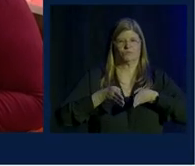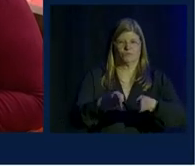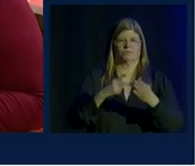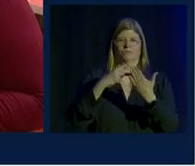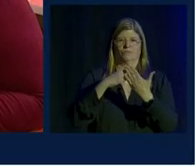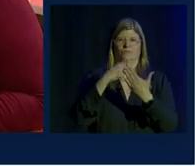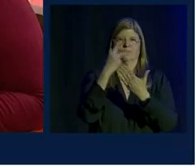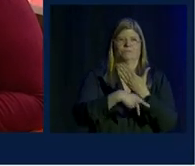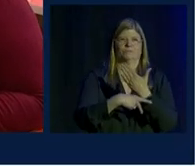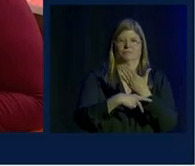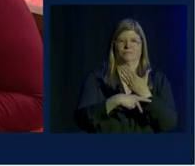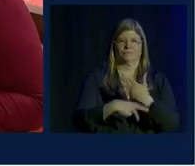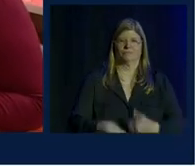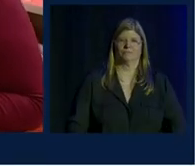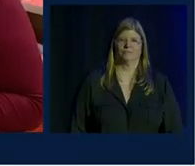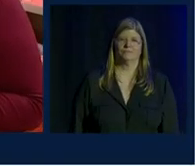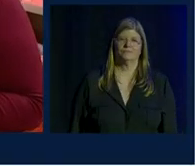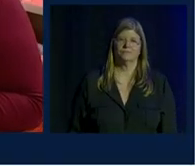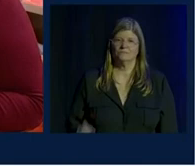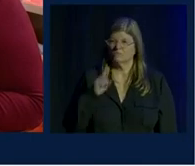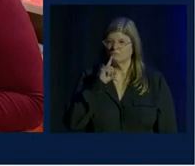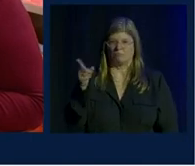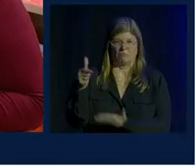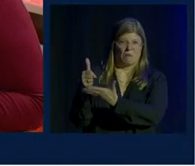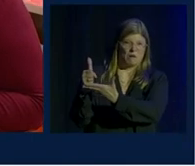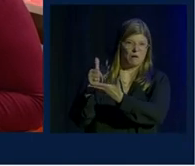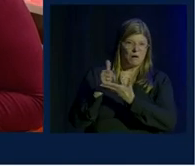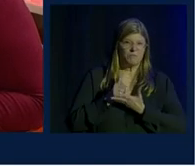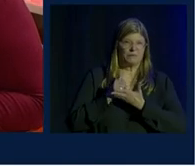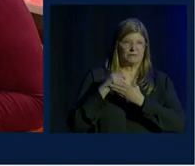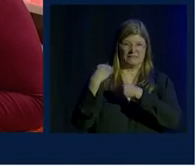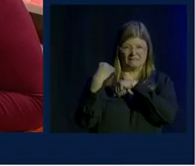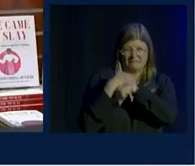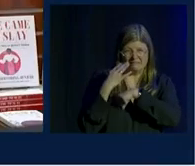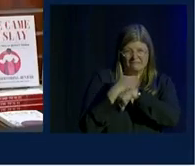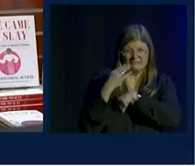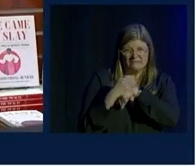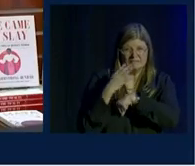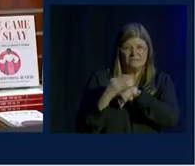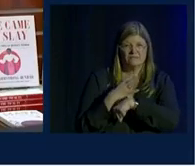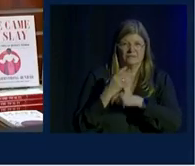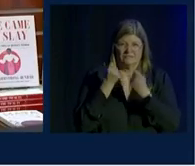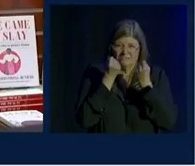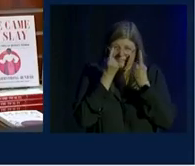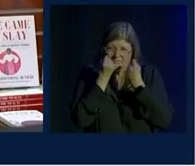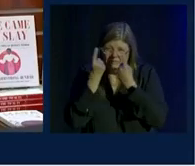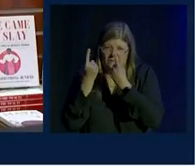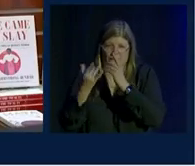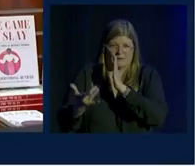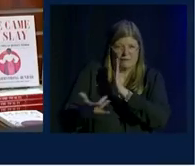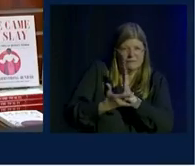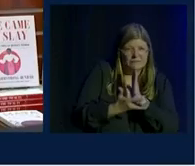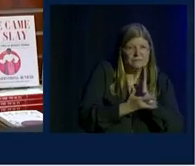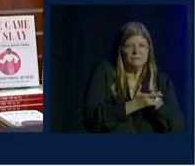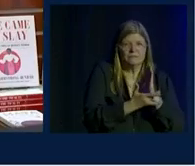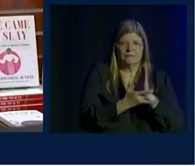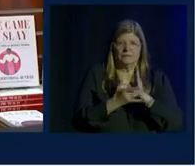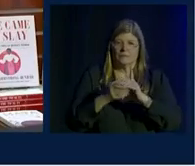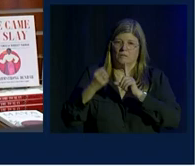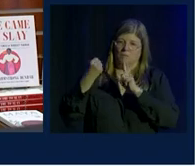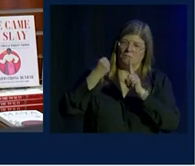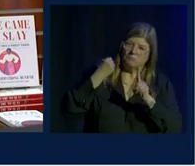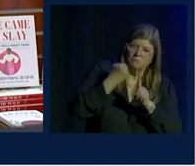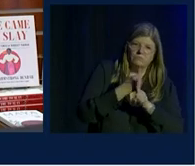to consulting as well as technology so that we can better serve our customers every day. The impact has been tremendous. To be able to